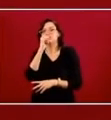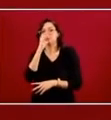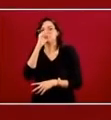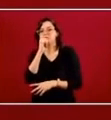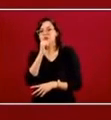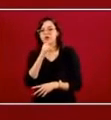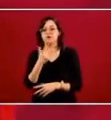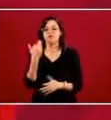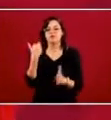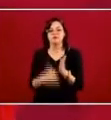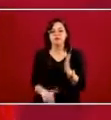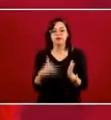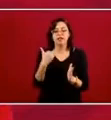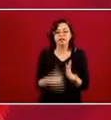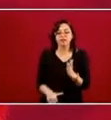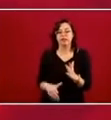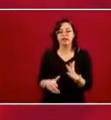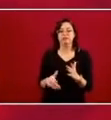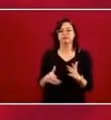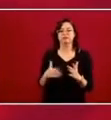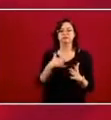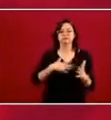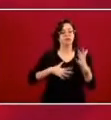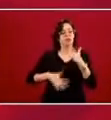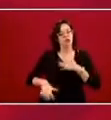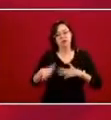respiratory insufficiency means that